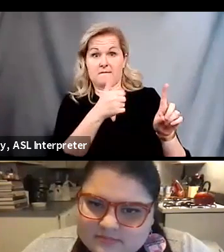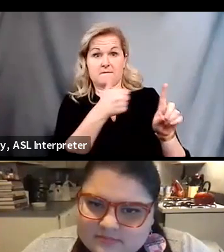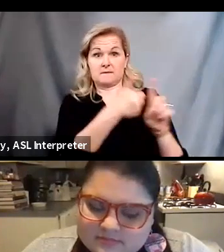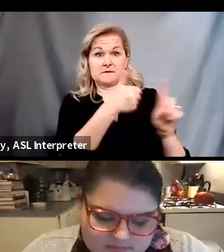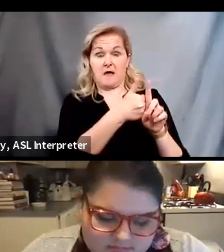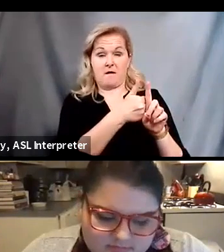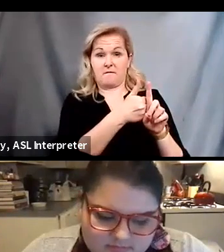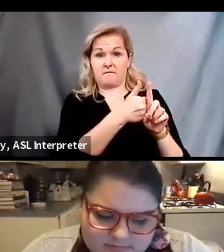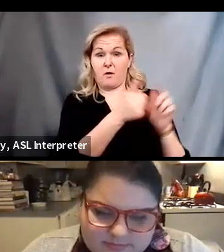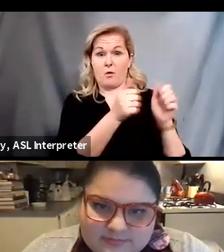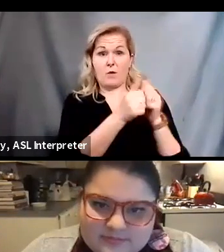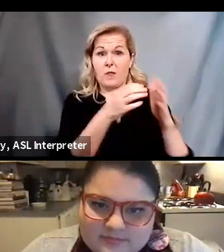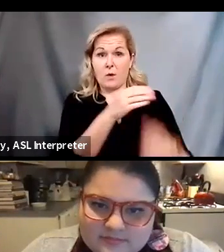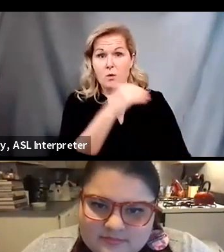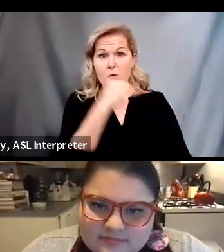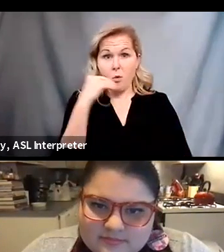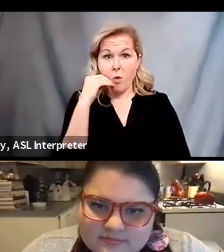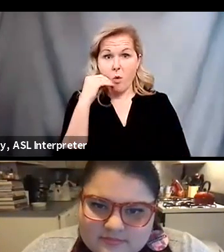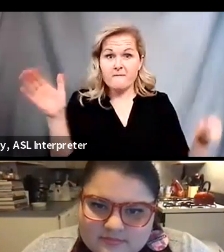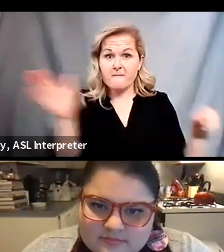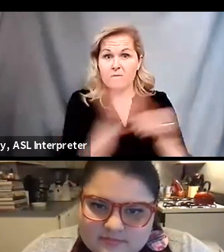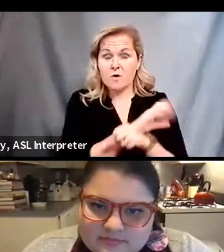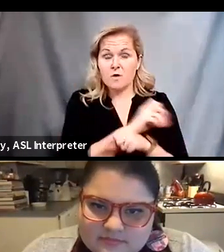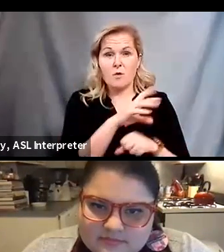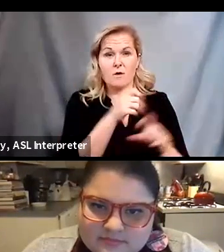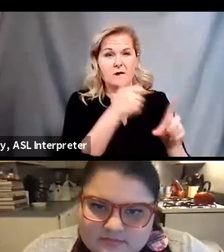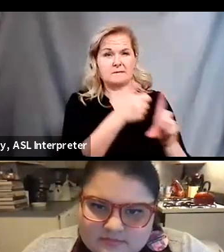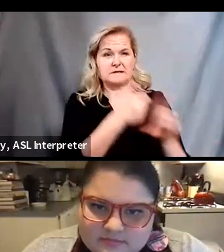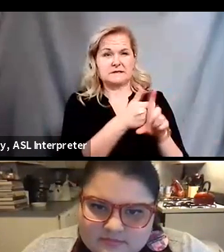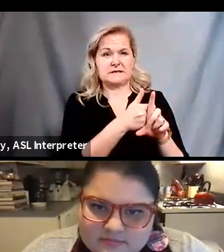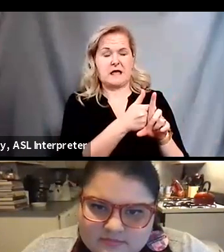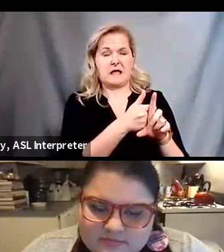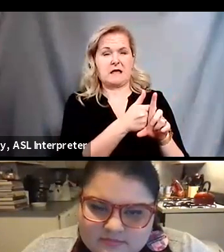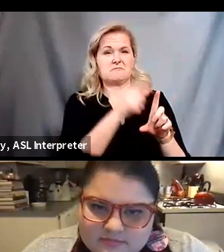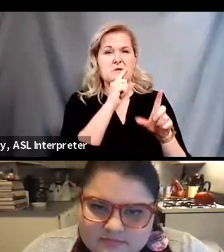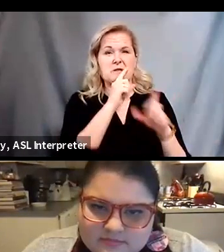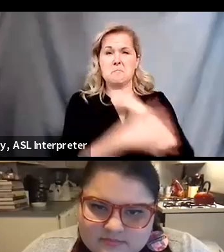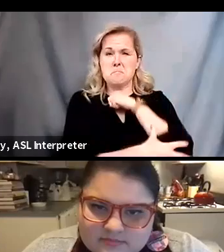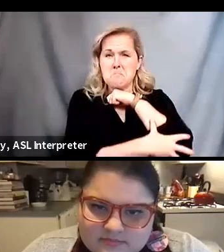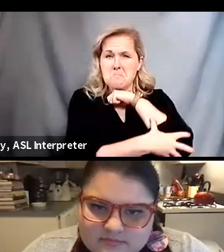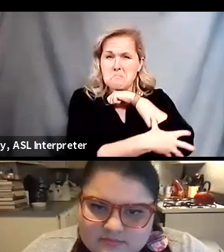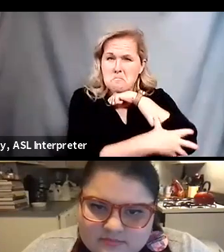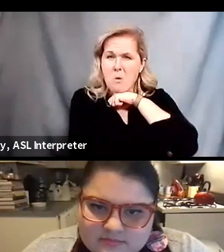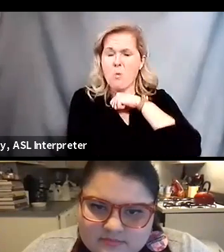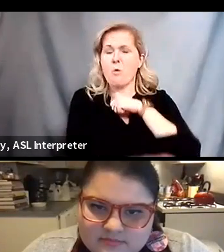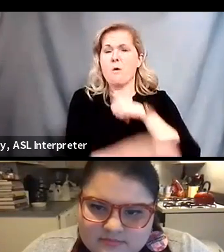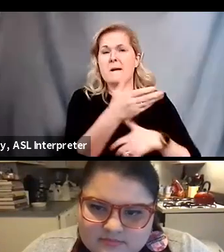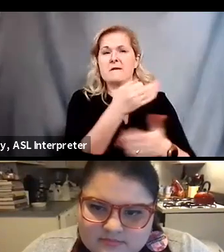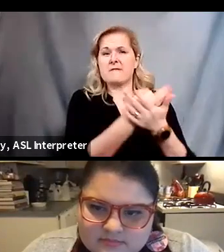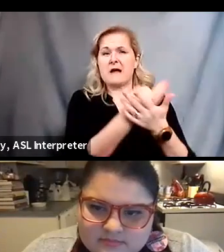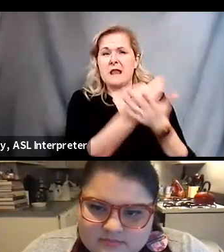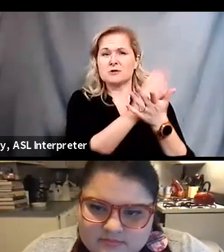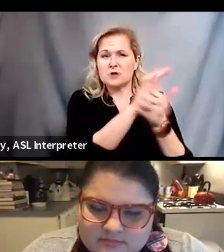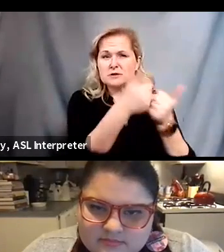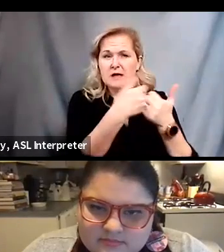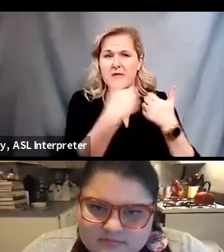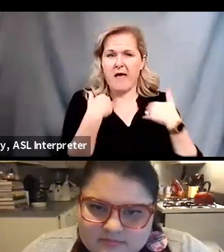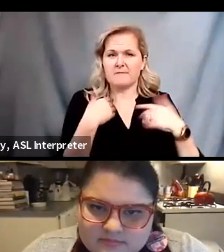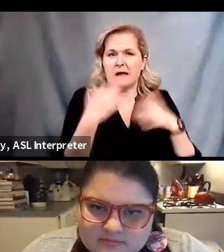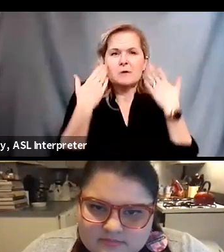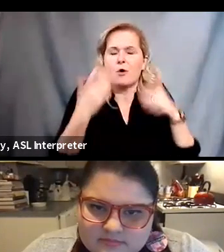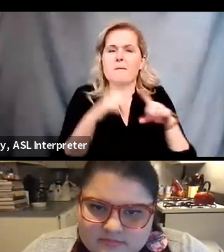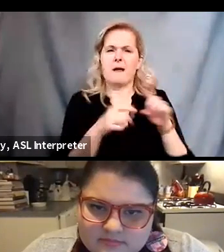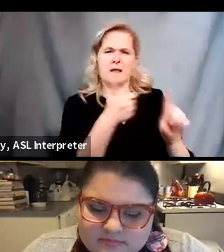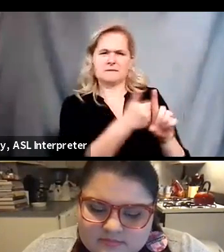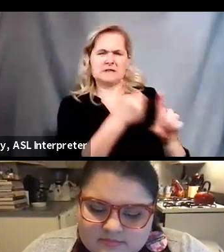homeless entirely or if he's just very, very, very poor, financially challenged, but he was very cold.